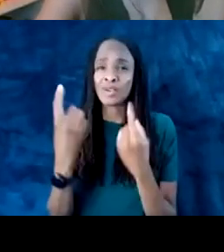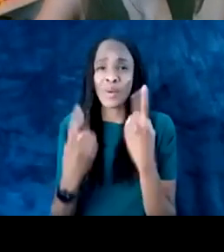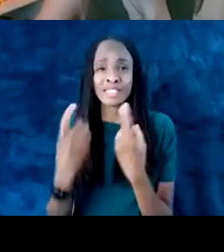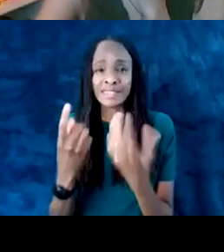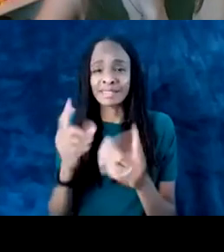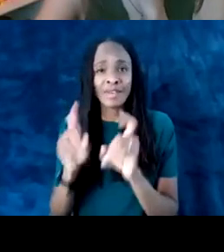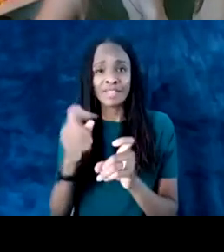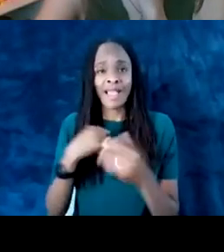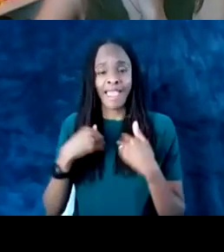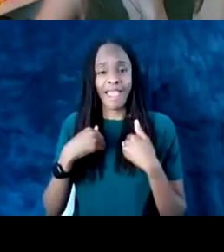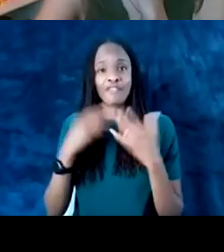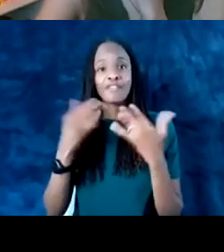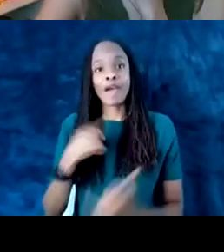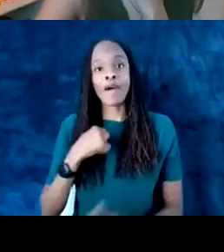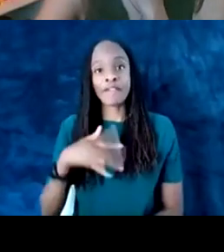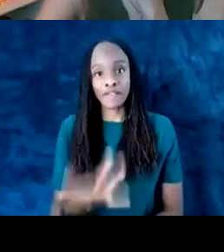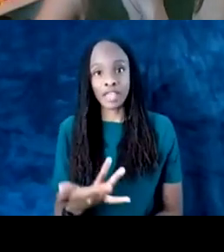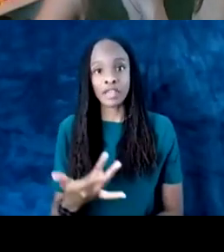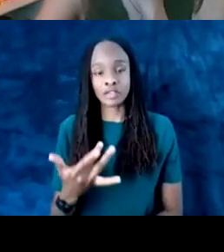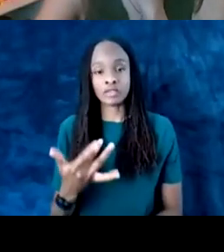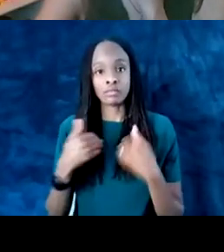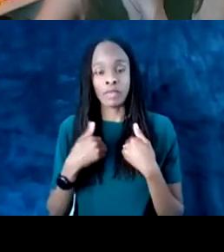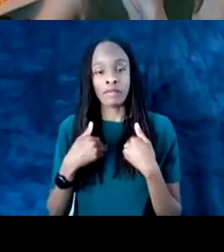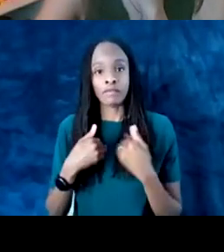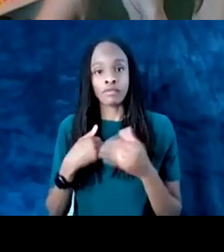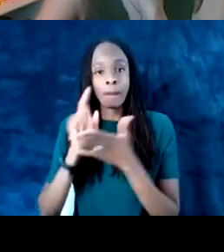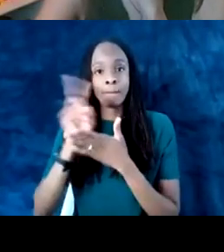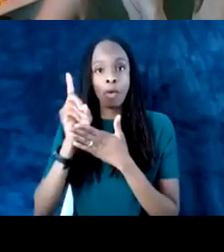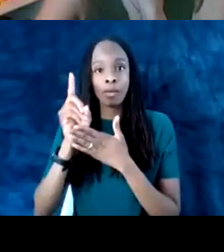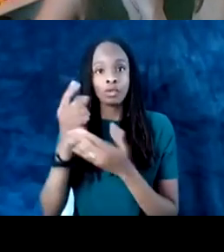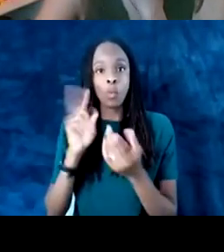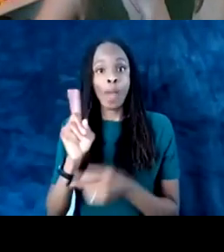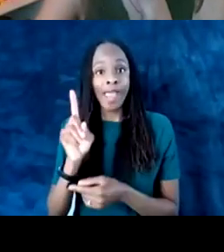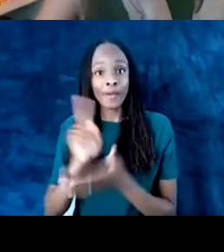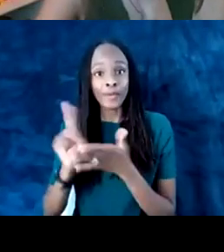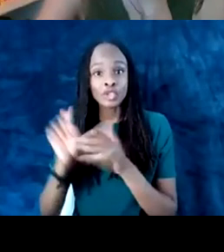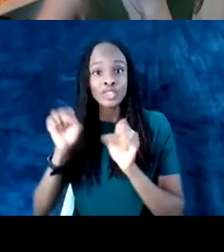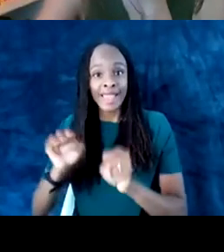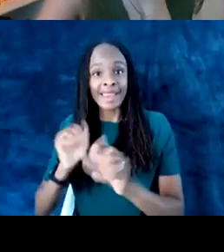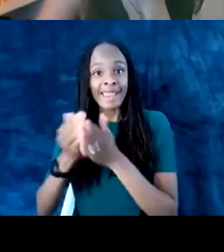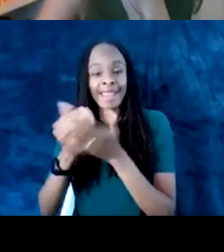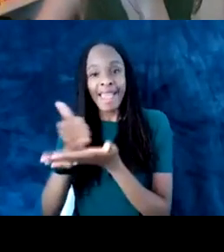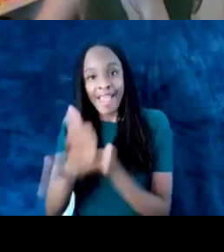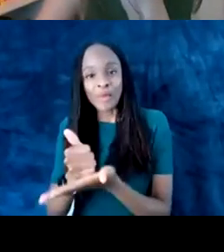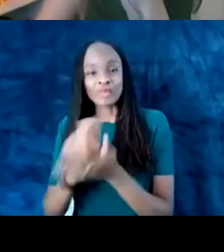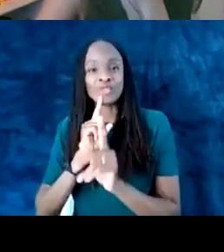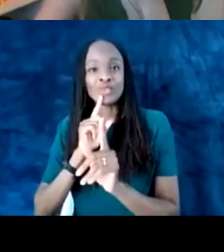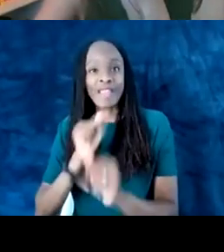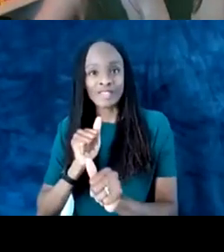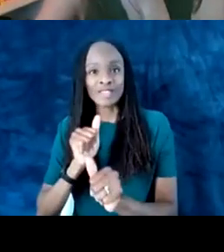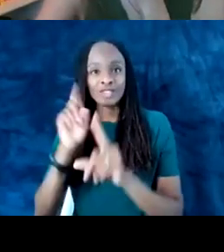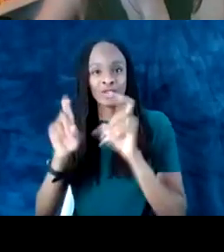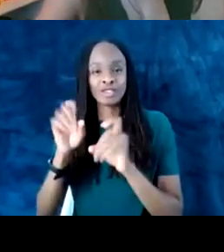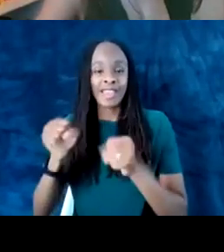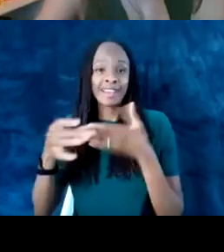that now I feel like we're in a moment where research can really help to answer those questions, and that can guide new interventions. And right